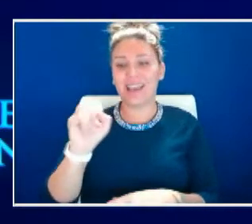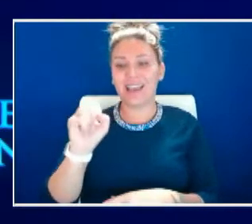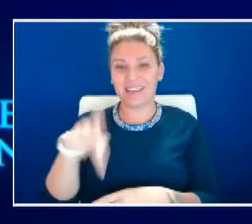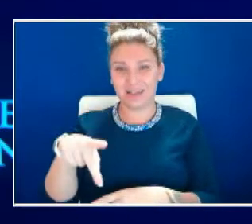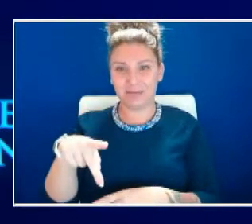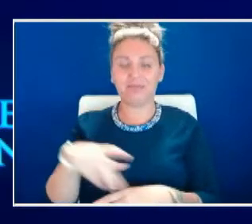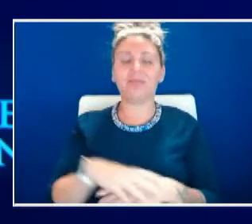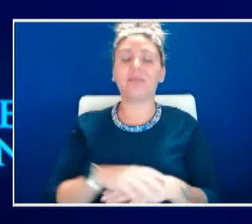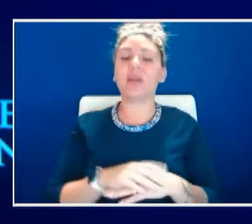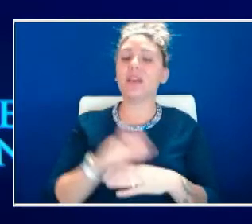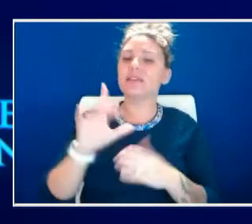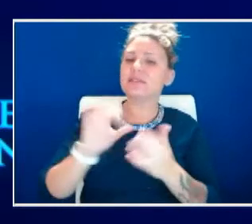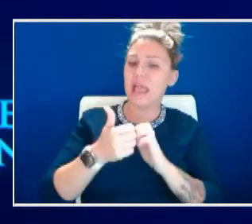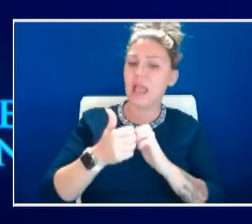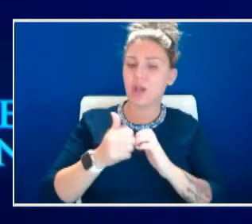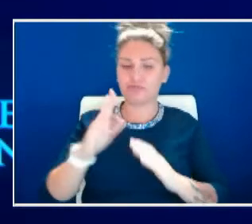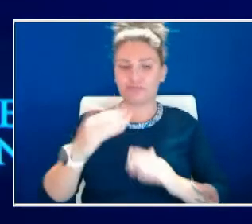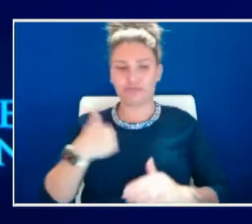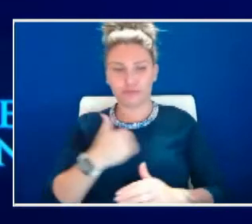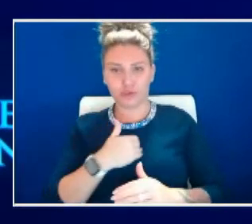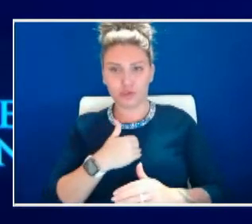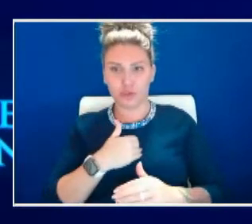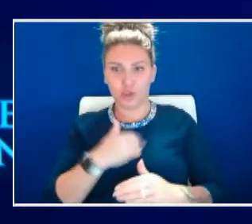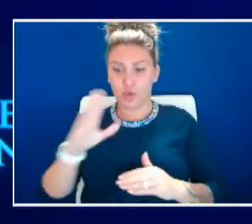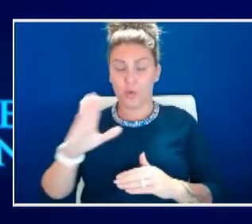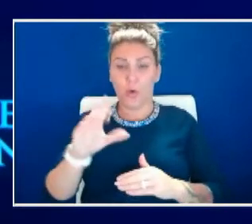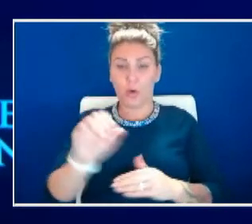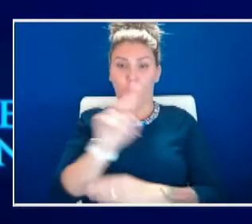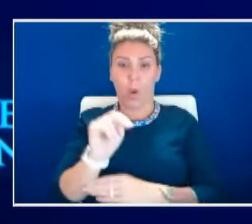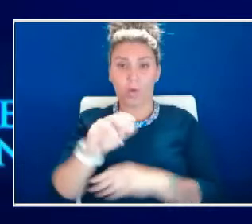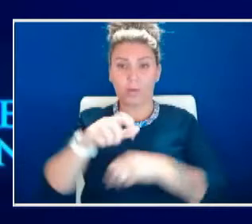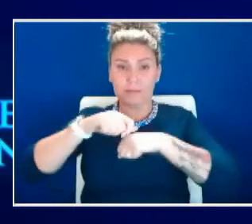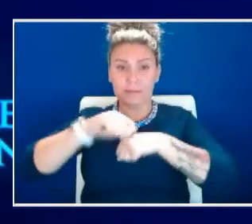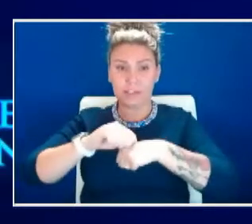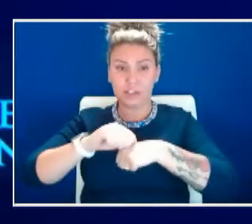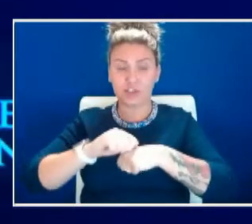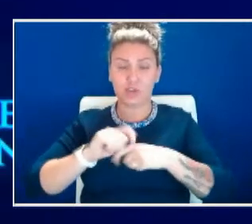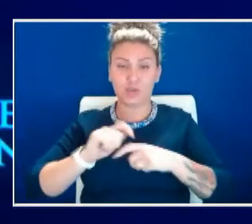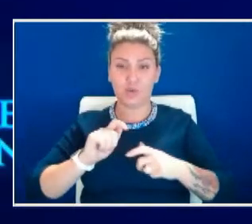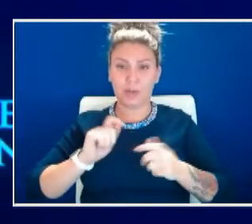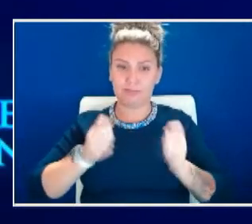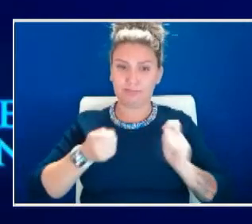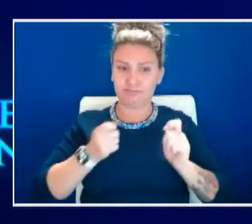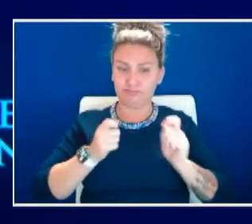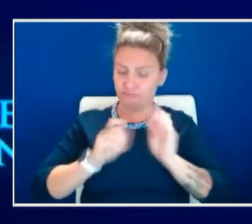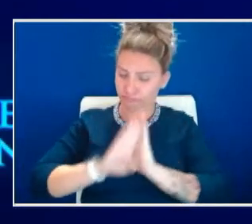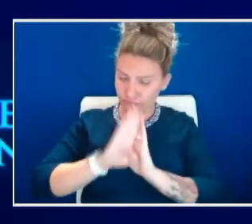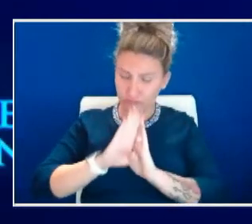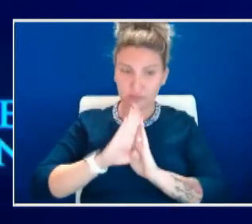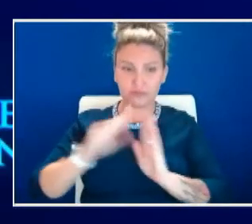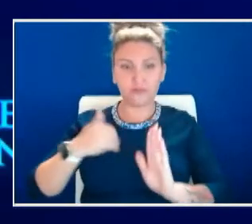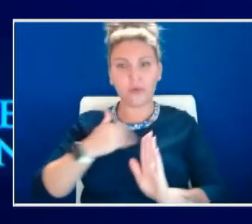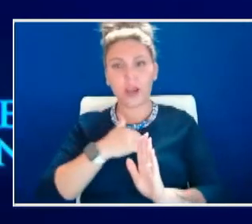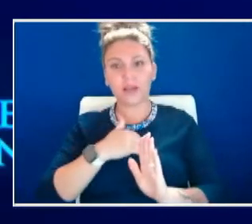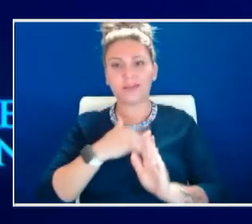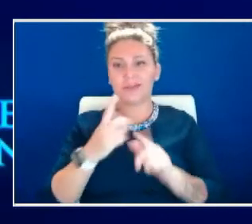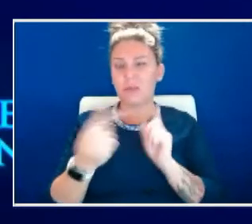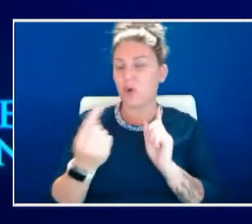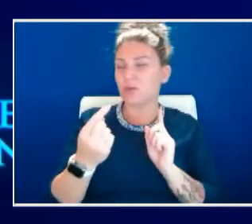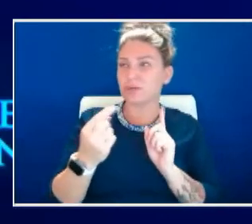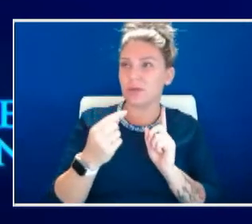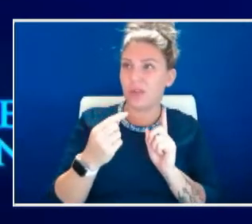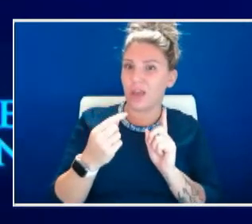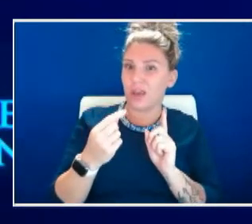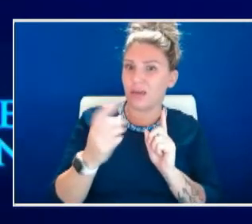reconstruction where you're transplanting one's own tissue to reconstruct breasts, as opposed to using foreign objects like implants. So